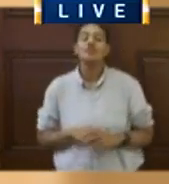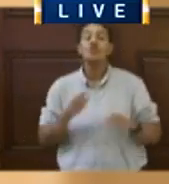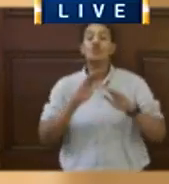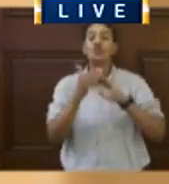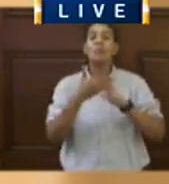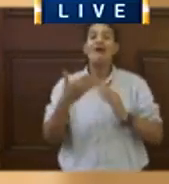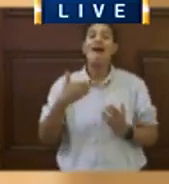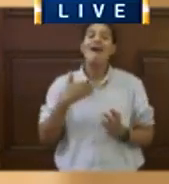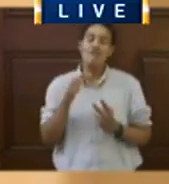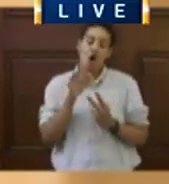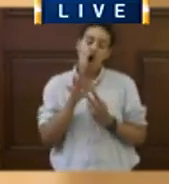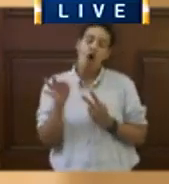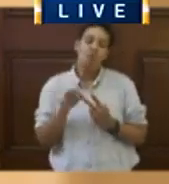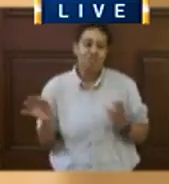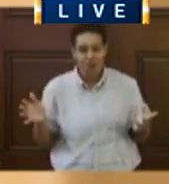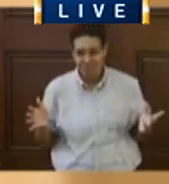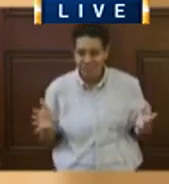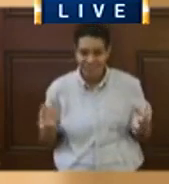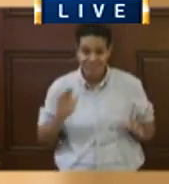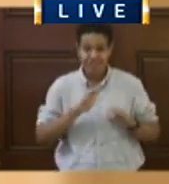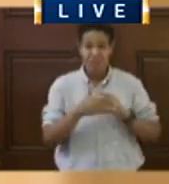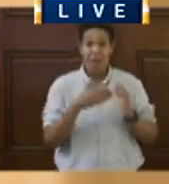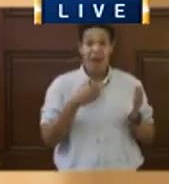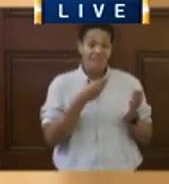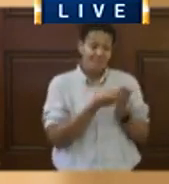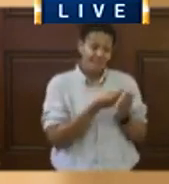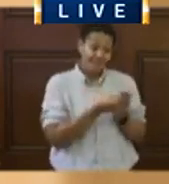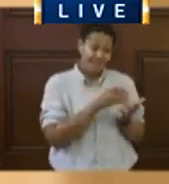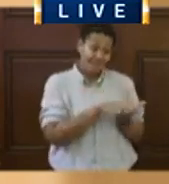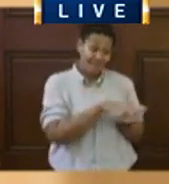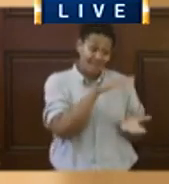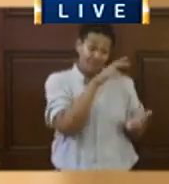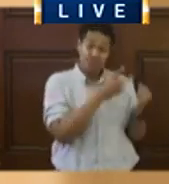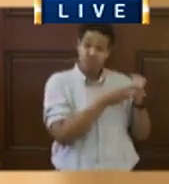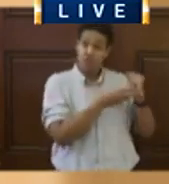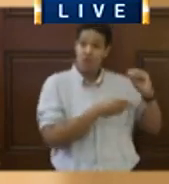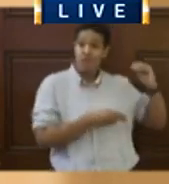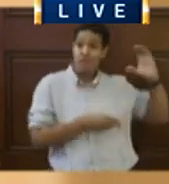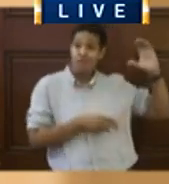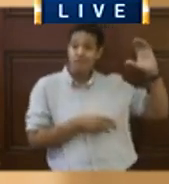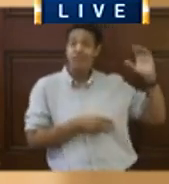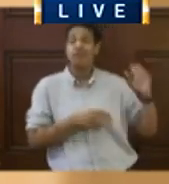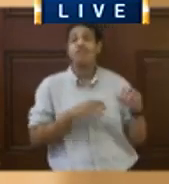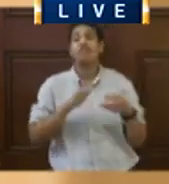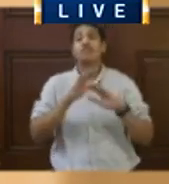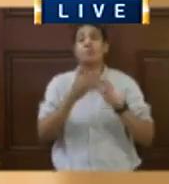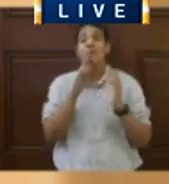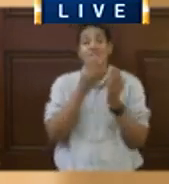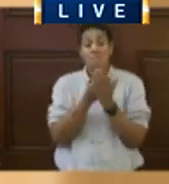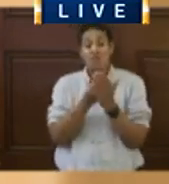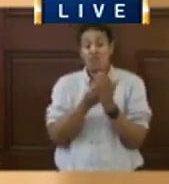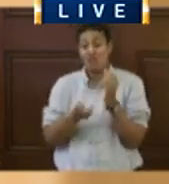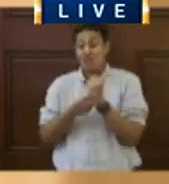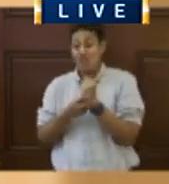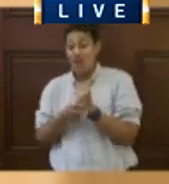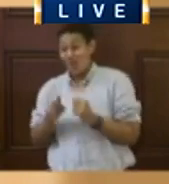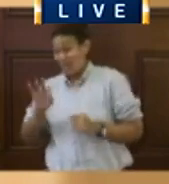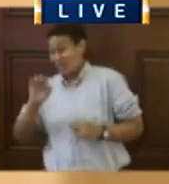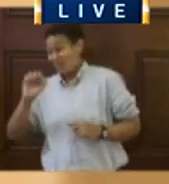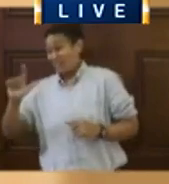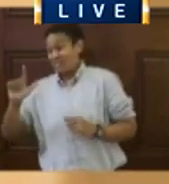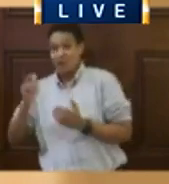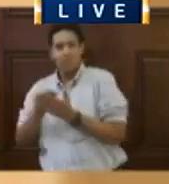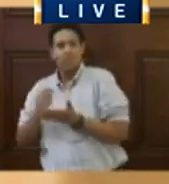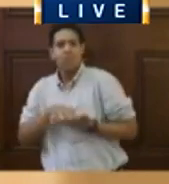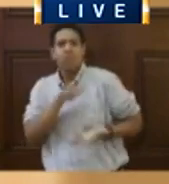Jamaica has fiscal buffers, fiscal reserves. Jamaica has monetary buffers, monetary reserves, and Jamaica is not